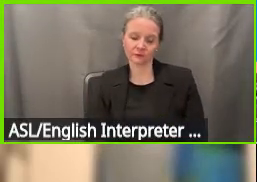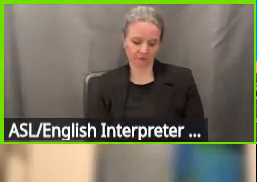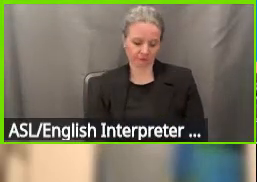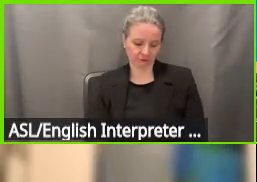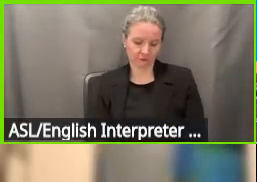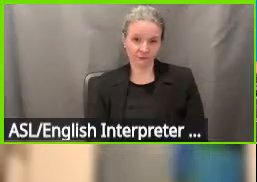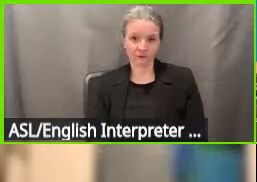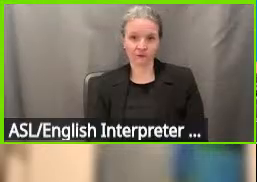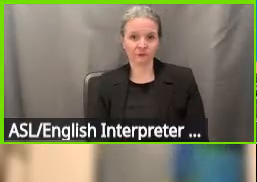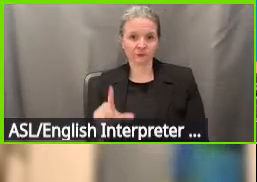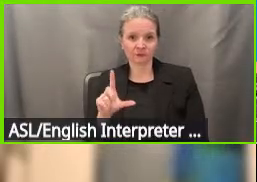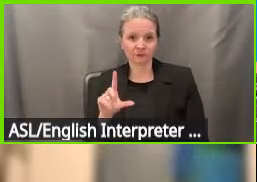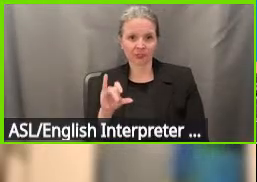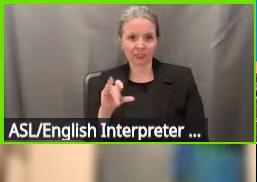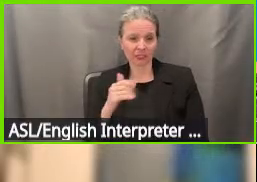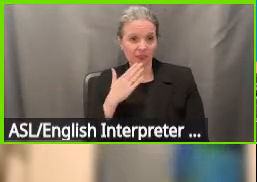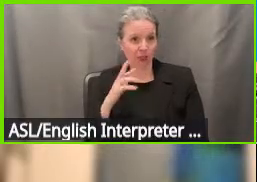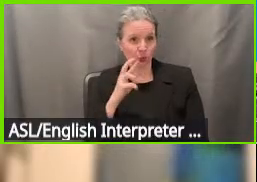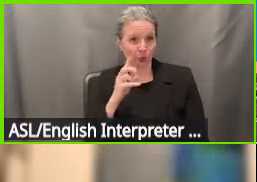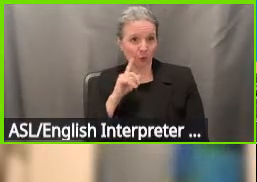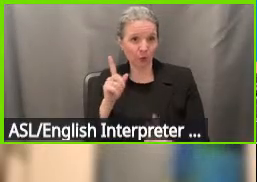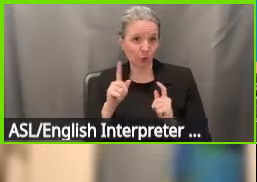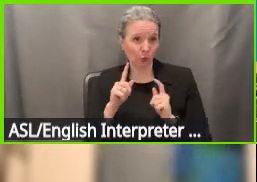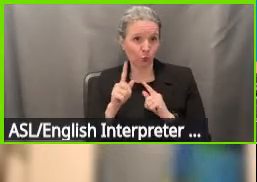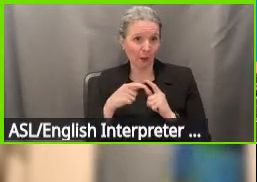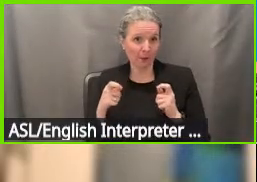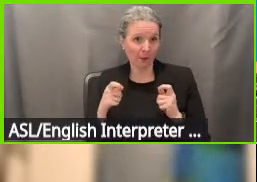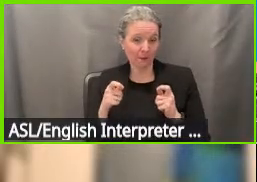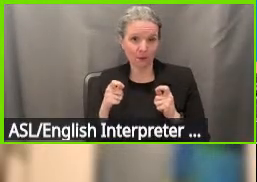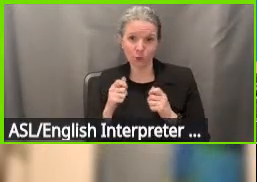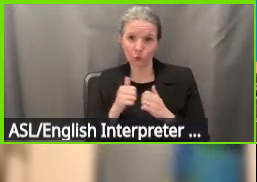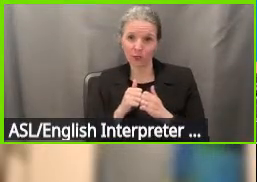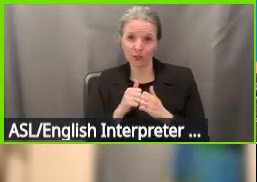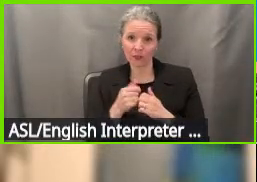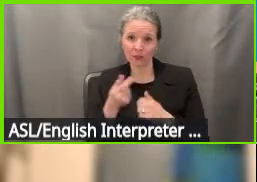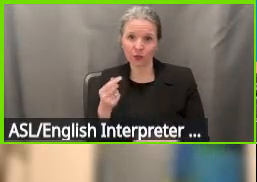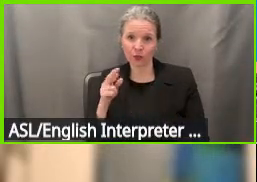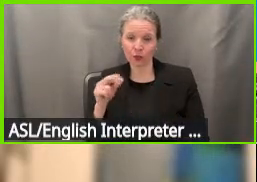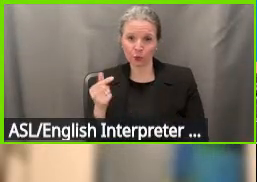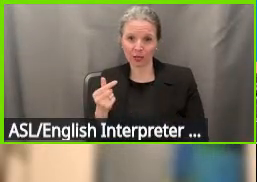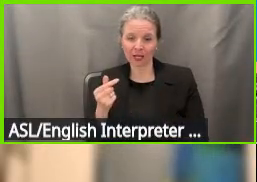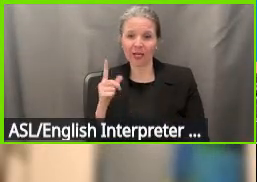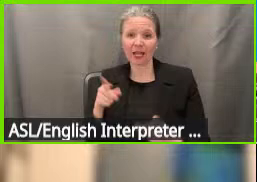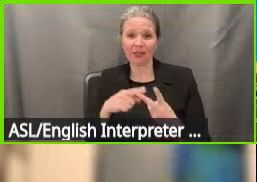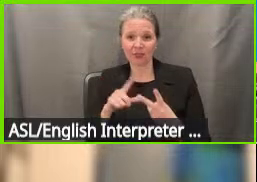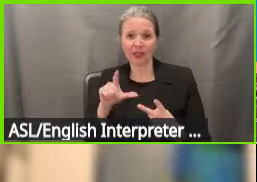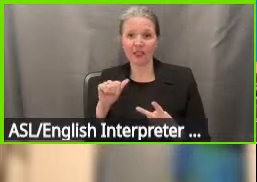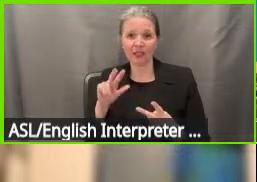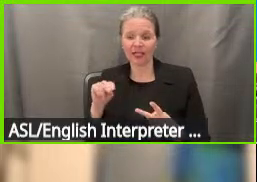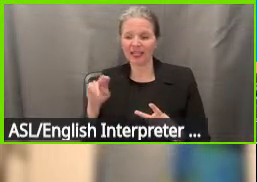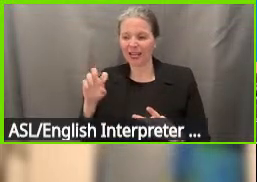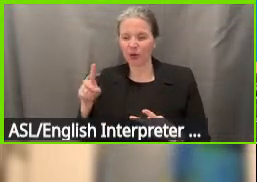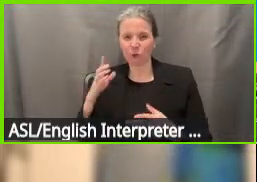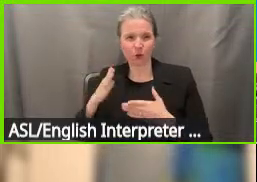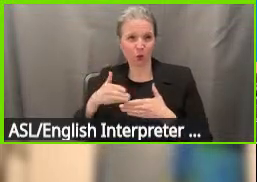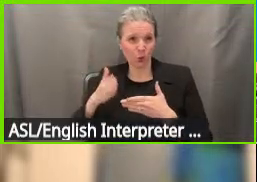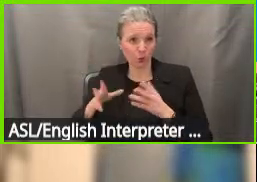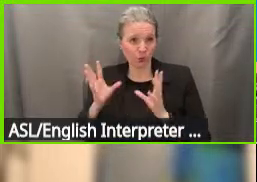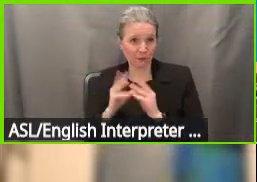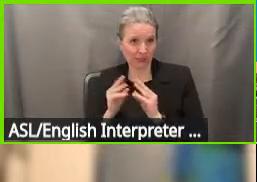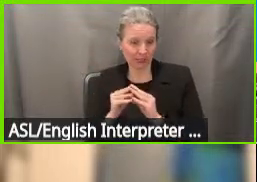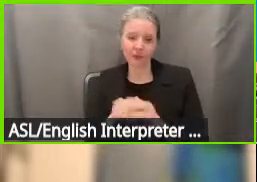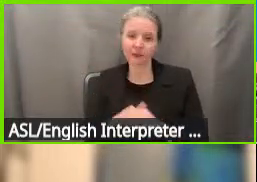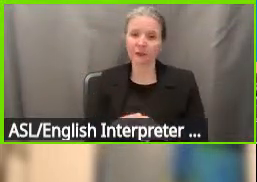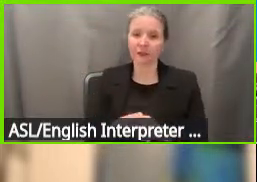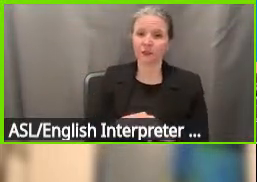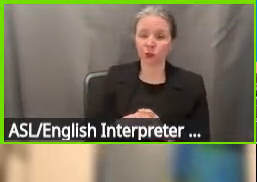Thank you, Ray. Okay, we're going to wrap up with Greg, and then Lynn and Ed are going to close out the meeting. So